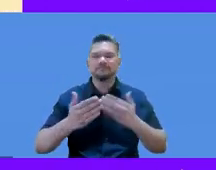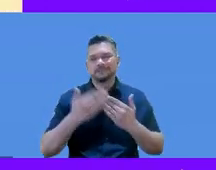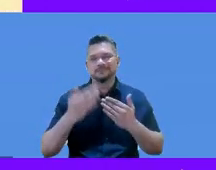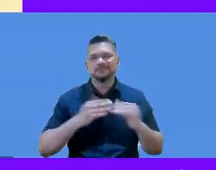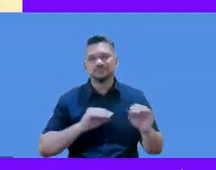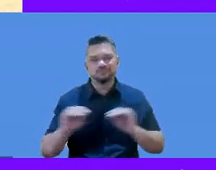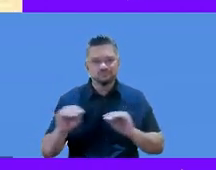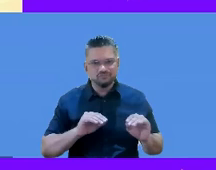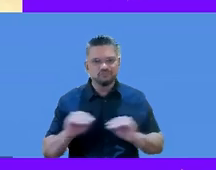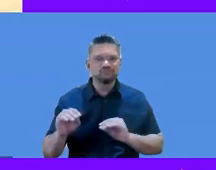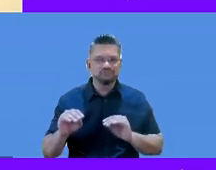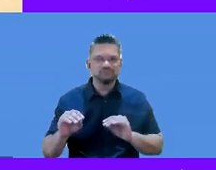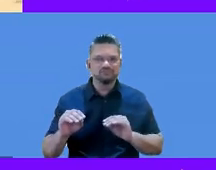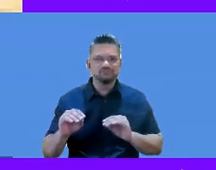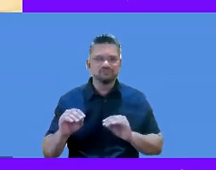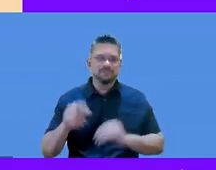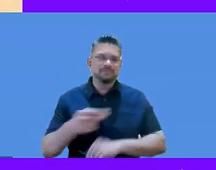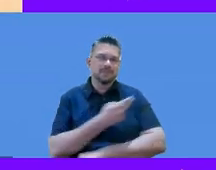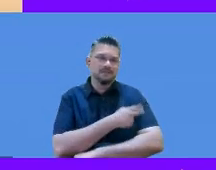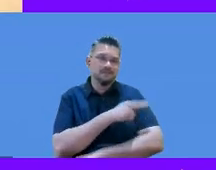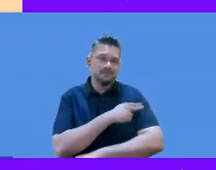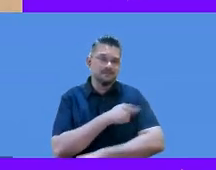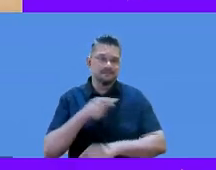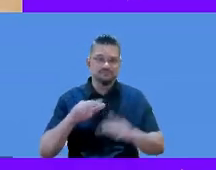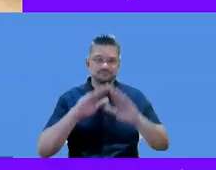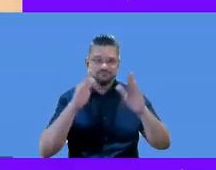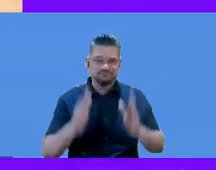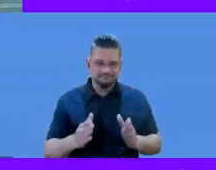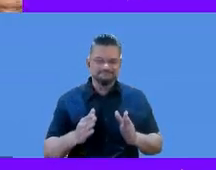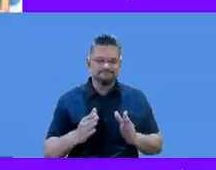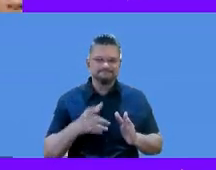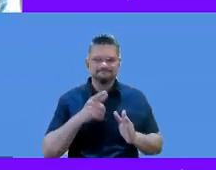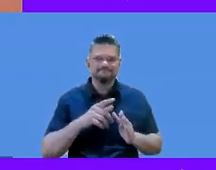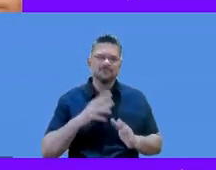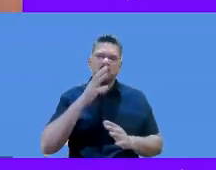it needs some renovation for better services.